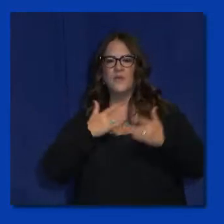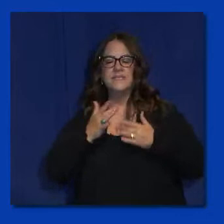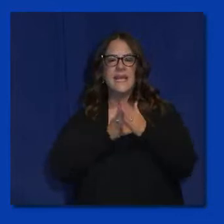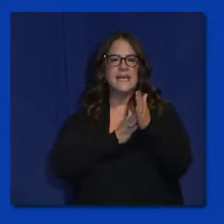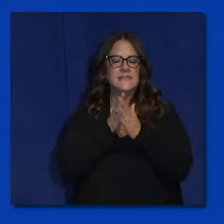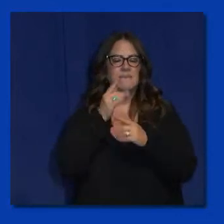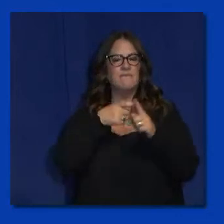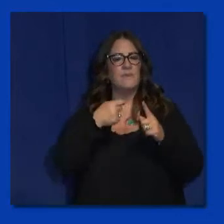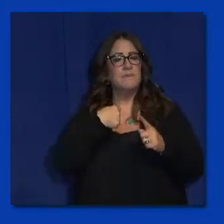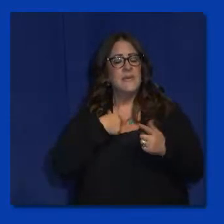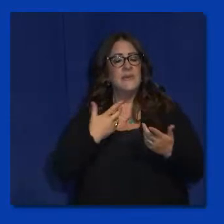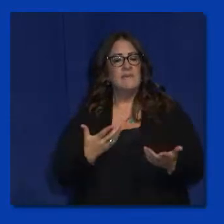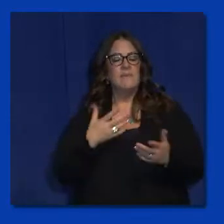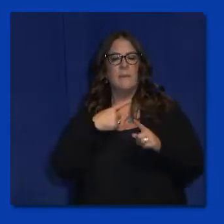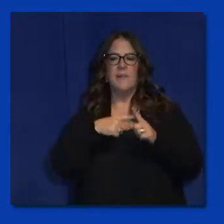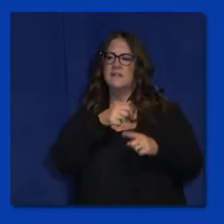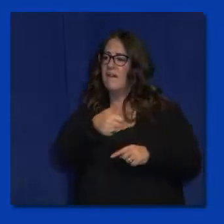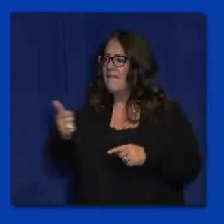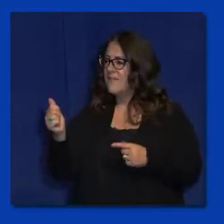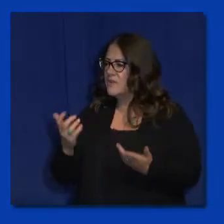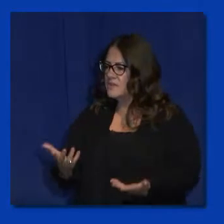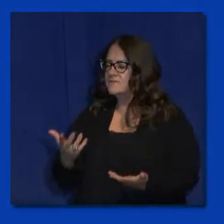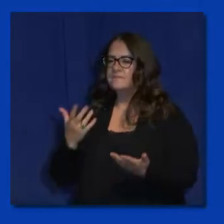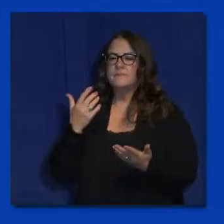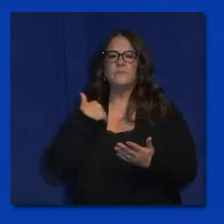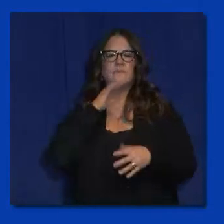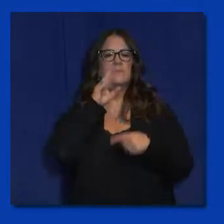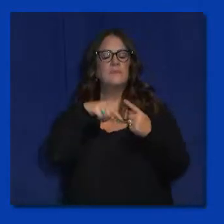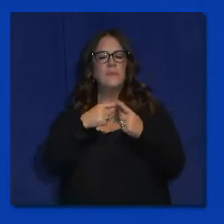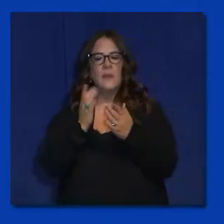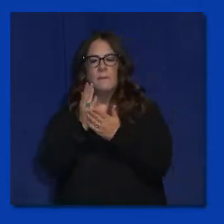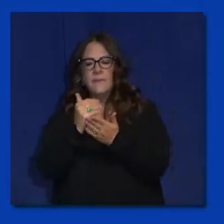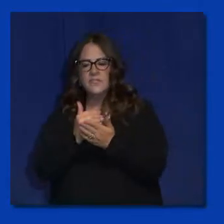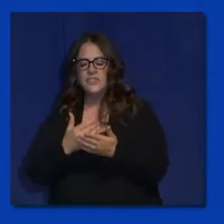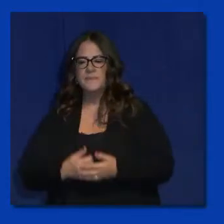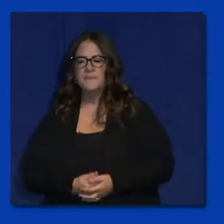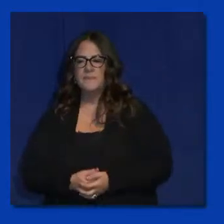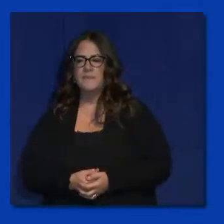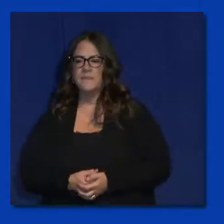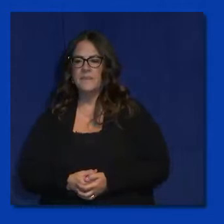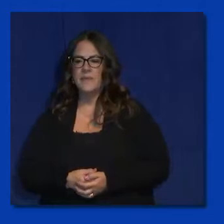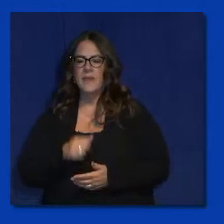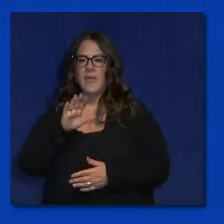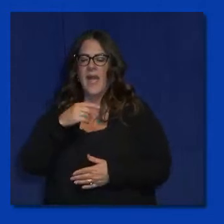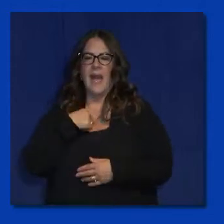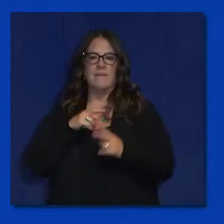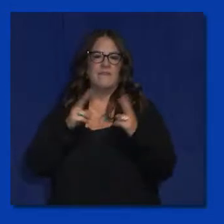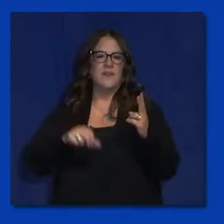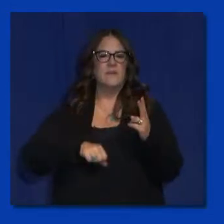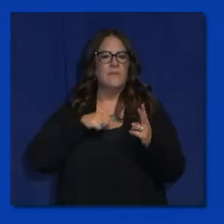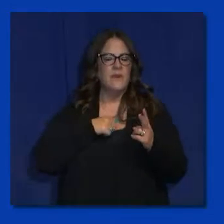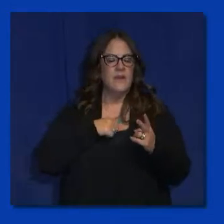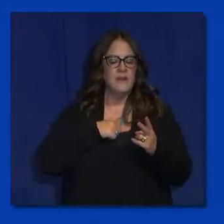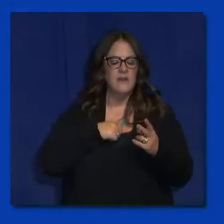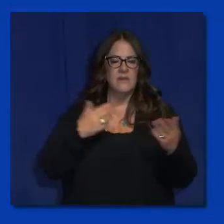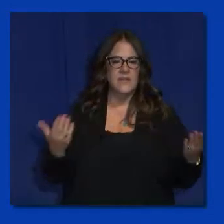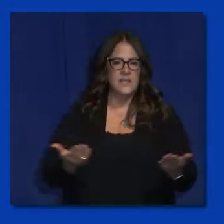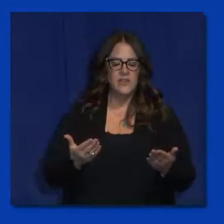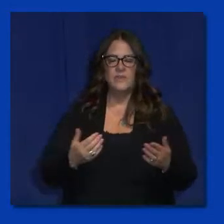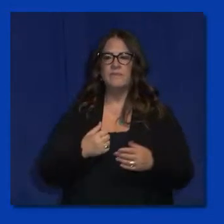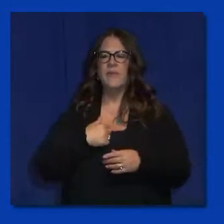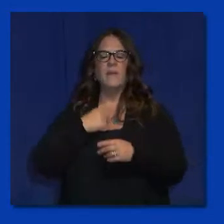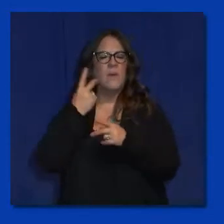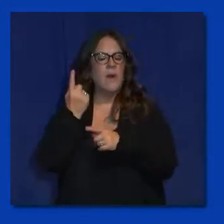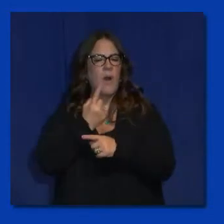me, perhaps than others often when it comes to budgeting. But I'm really proud of where we are. I'm mindful